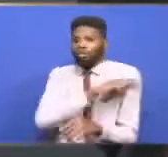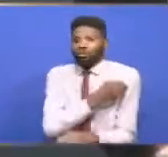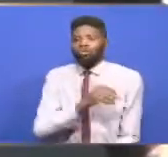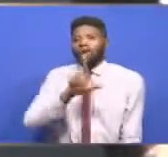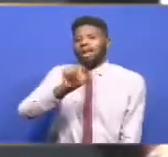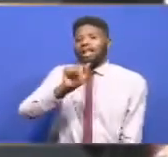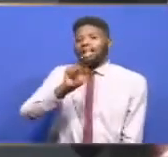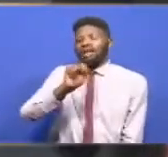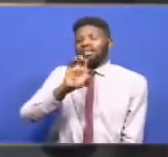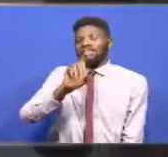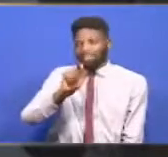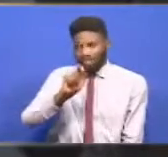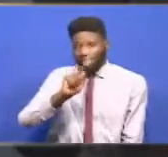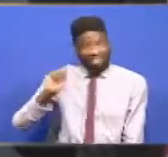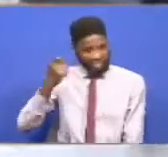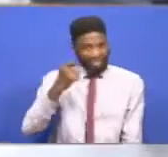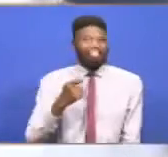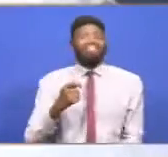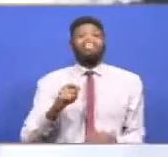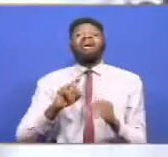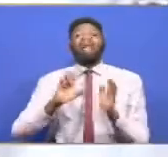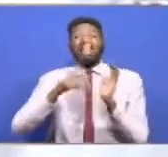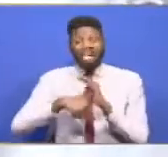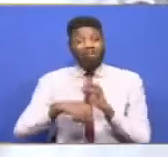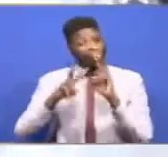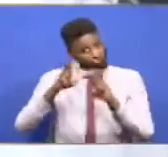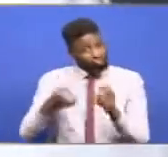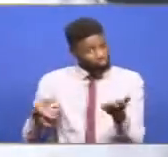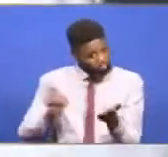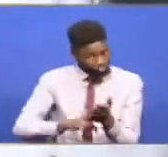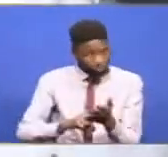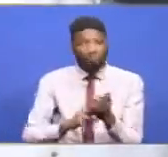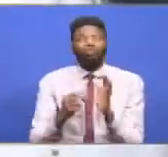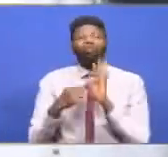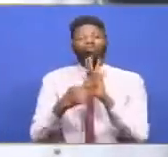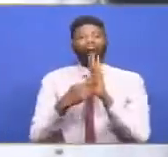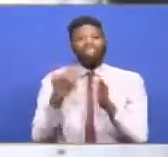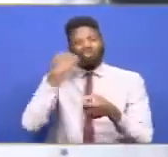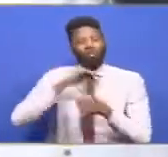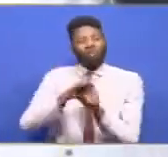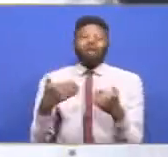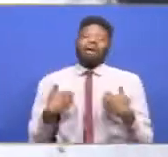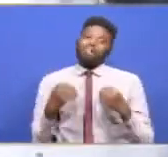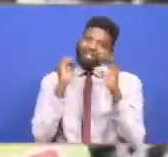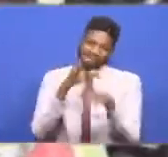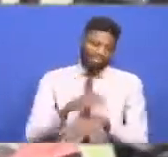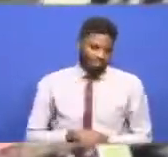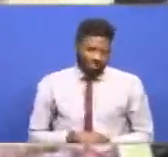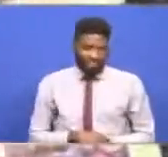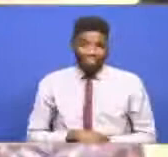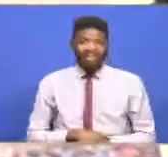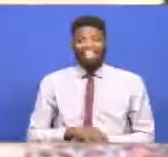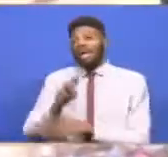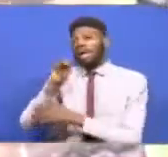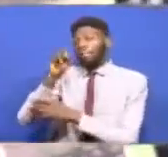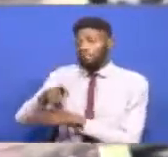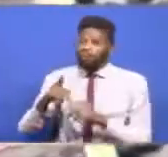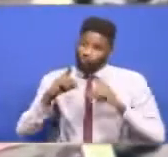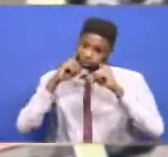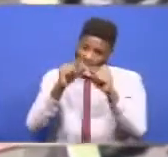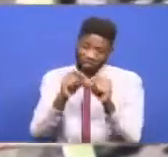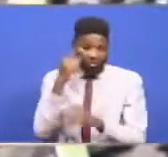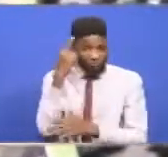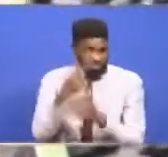10th. With the subsequent test returning negative results, the legislator said it was unfortunate that some families have